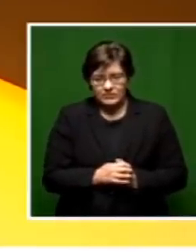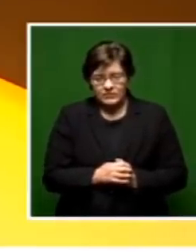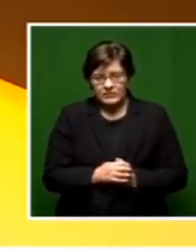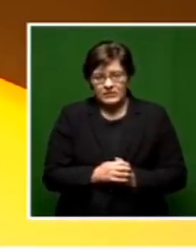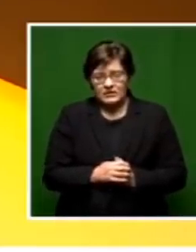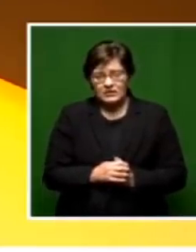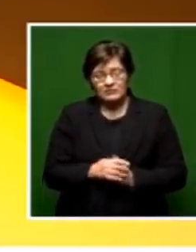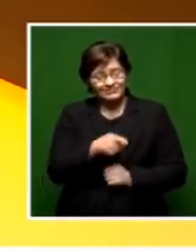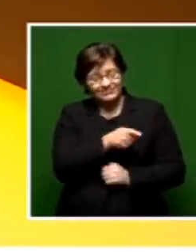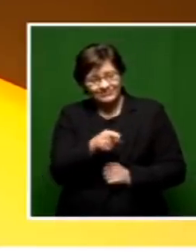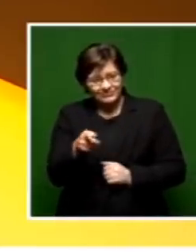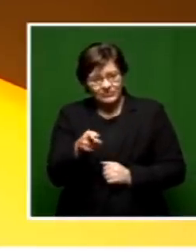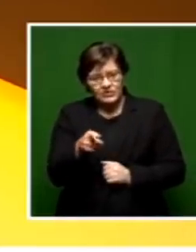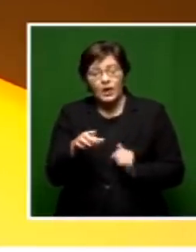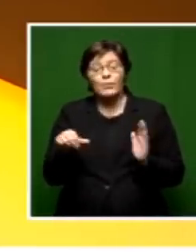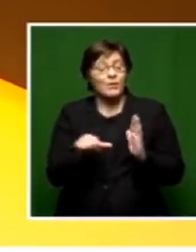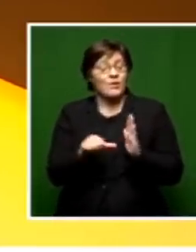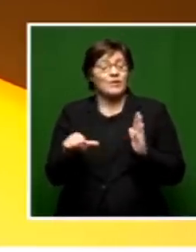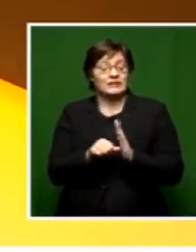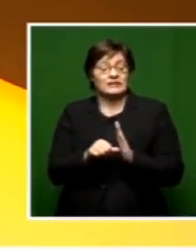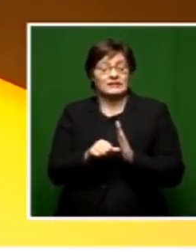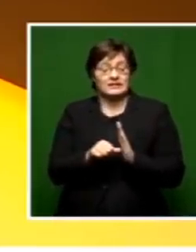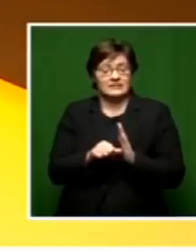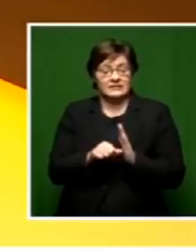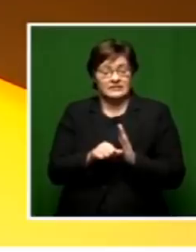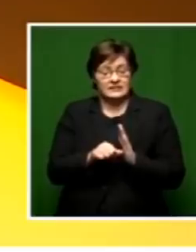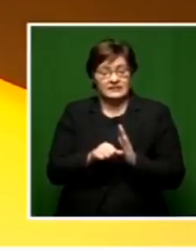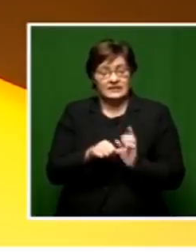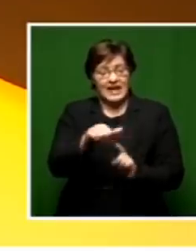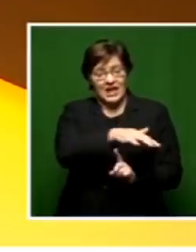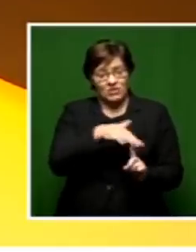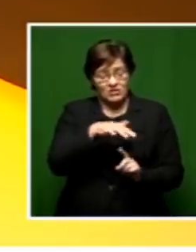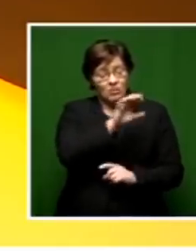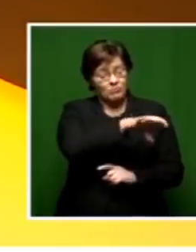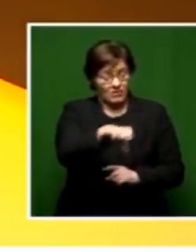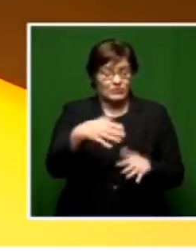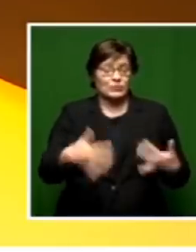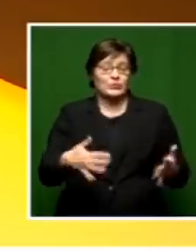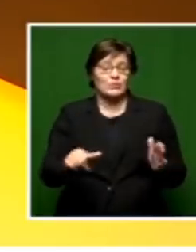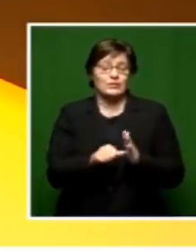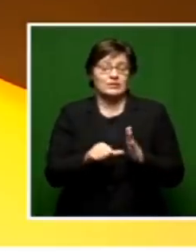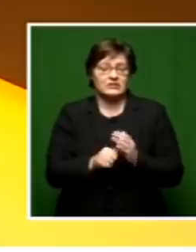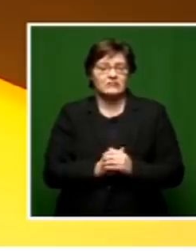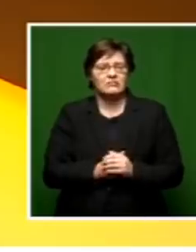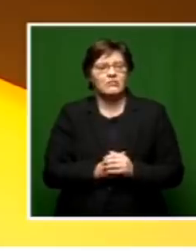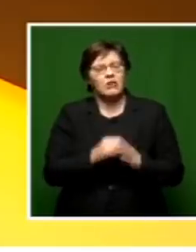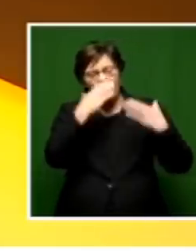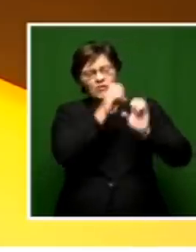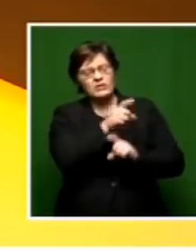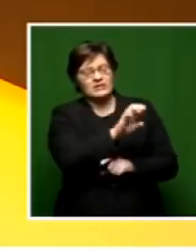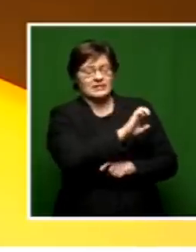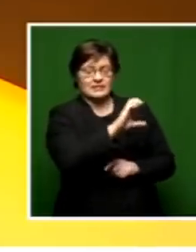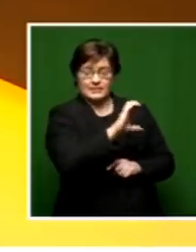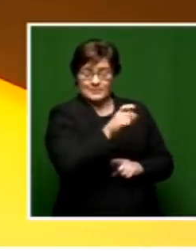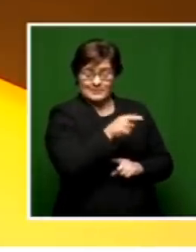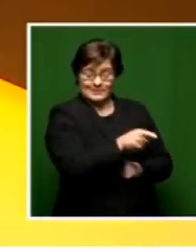these different areas and the provinces that we're looking at. I mean, when we talk to the Eastern Cape, as it stands right now, I'm not sure, I don't think the